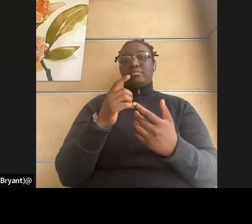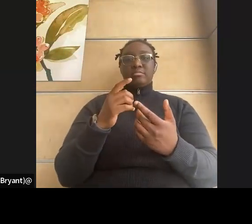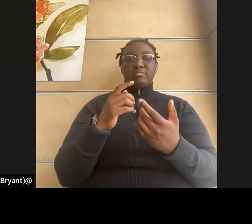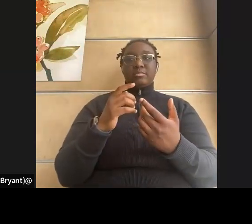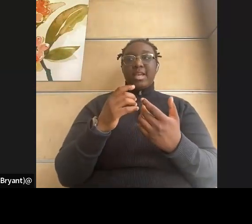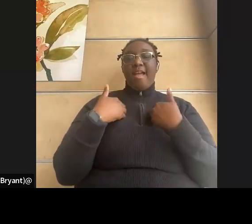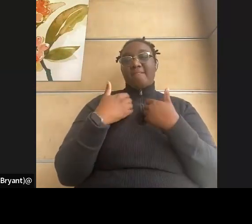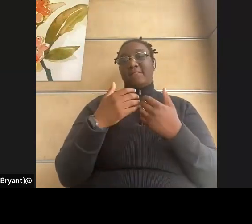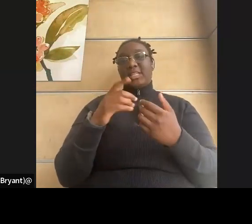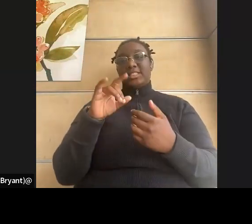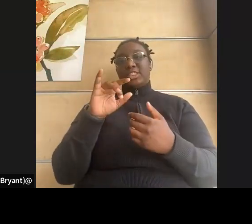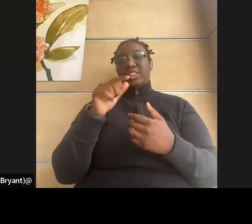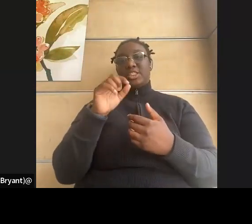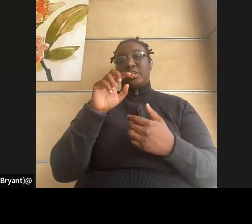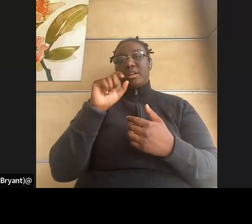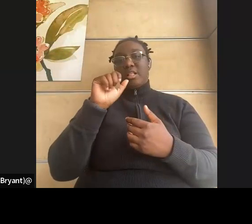And that,